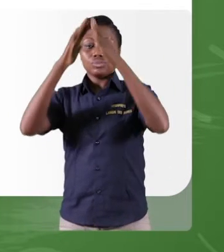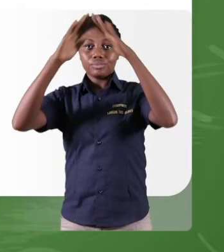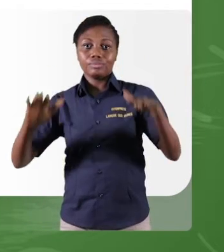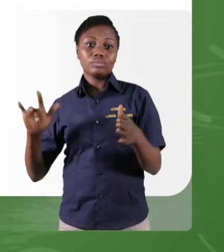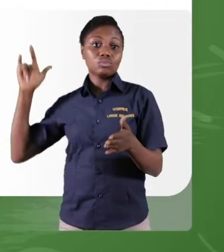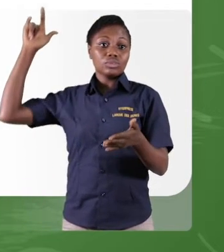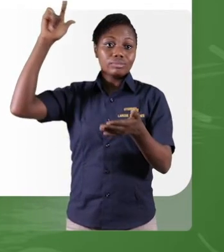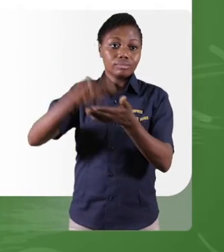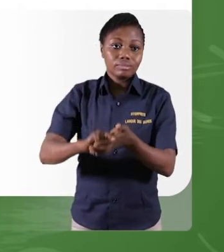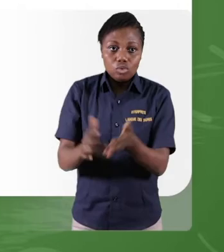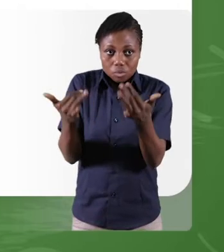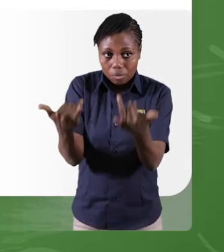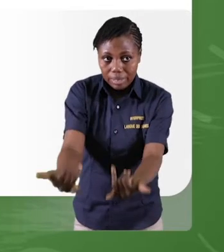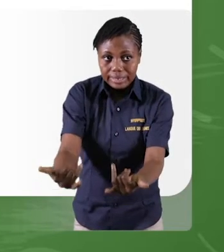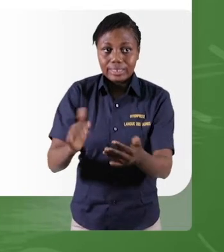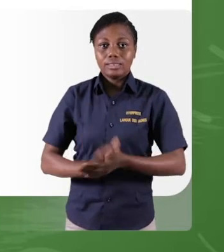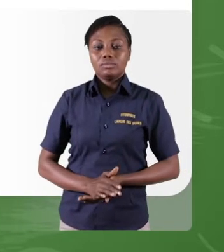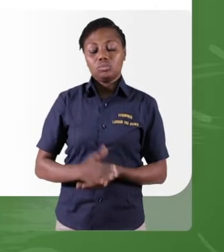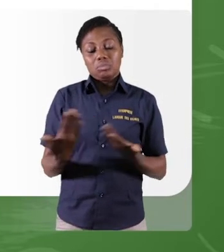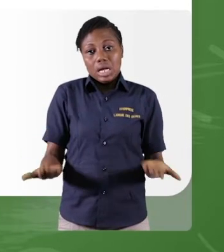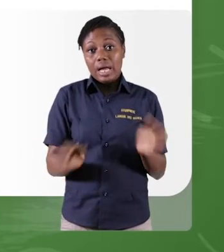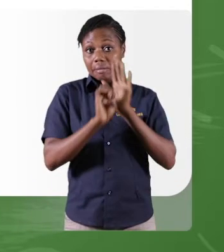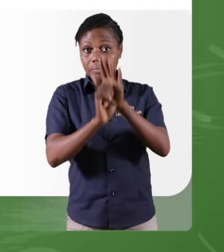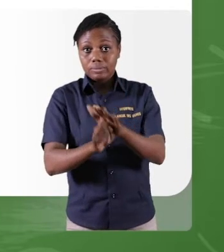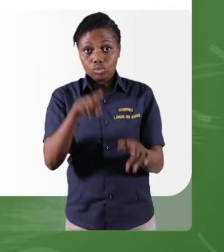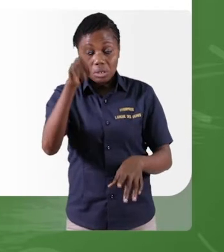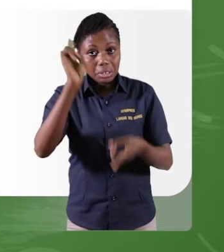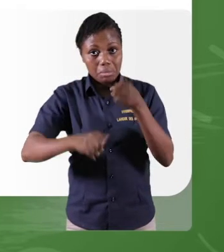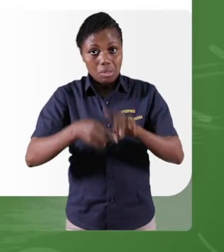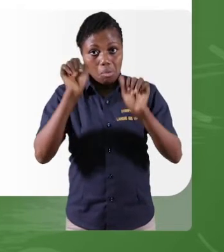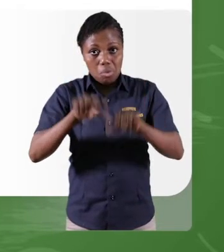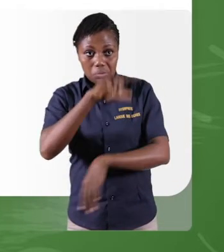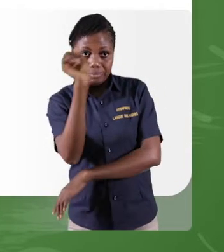can say, because the question is your airport still small?